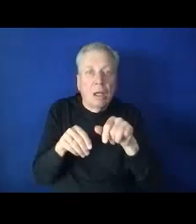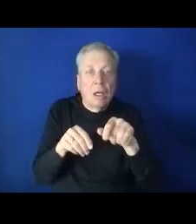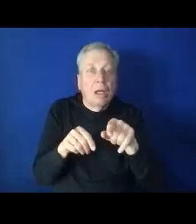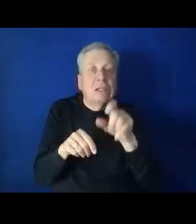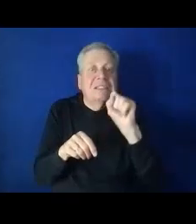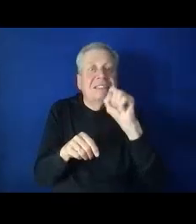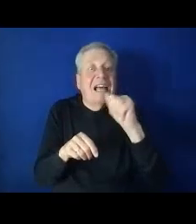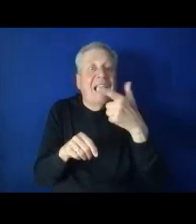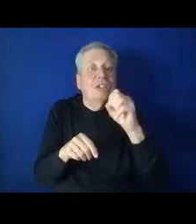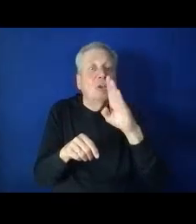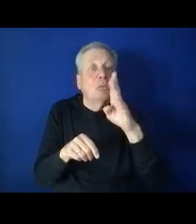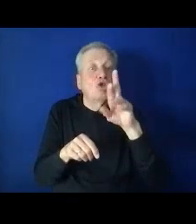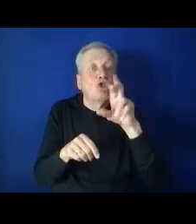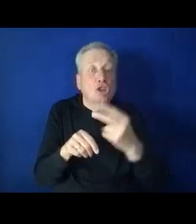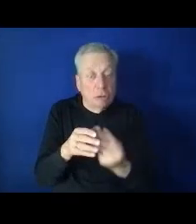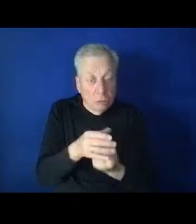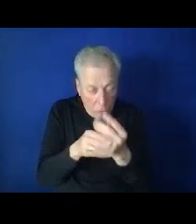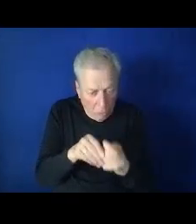or yellow dots, sorry.